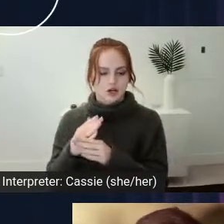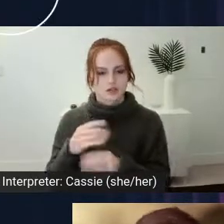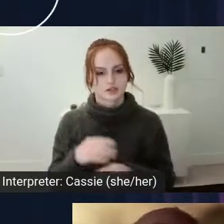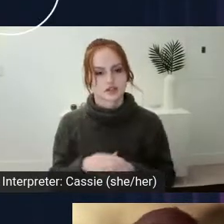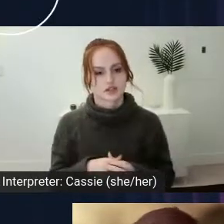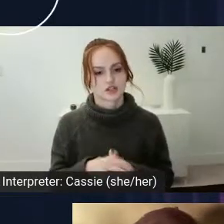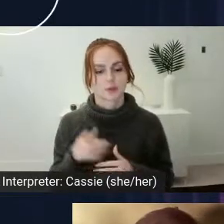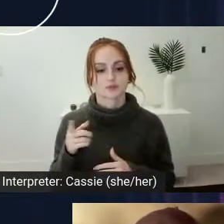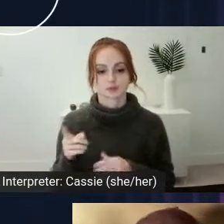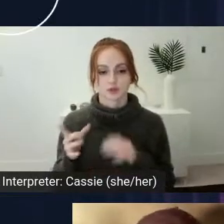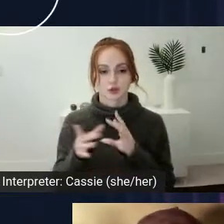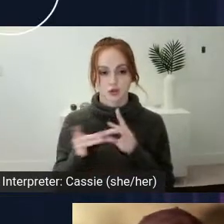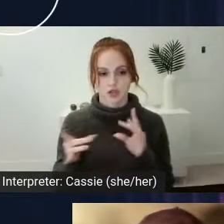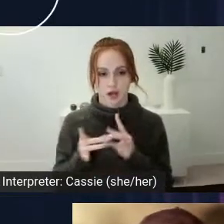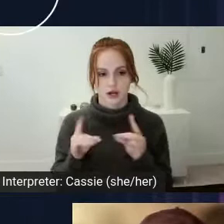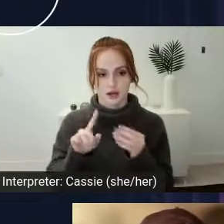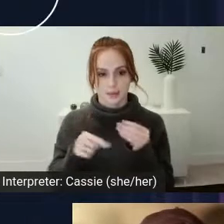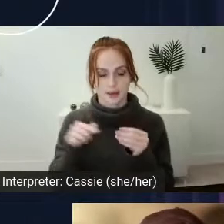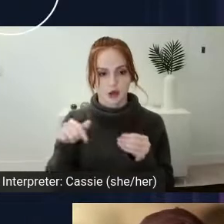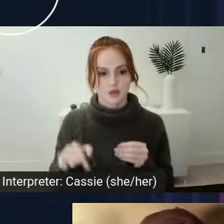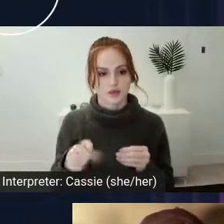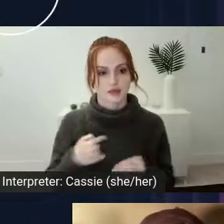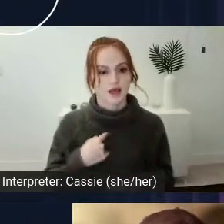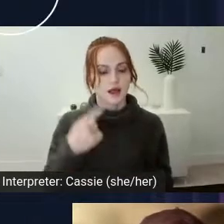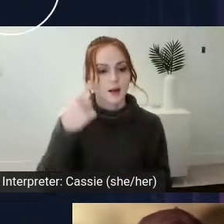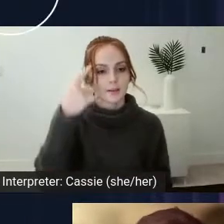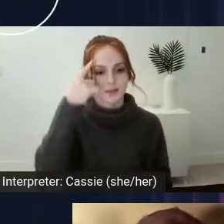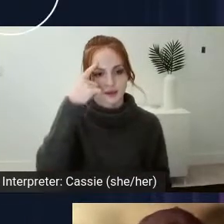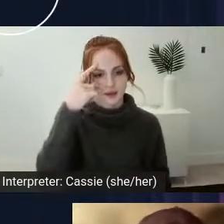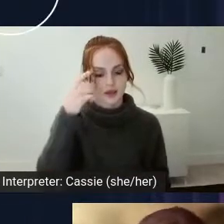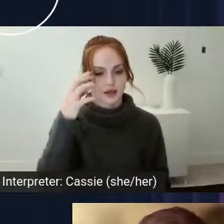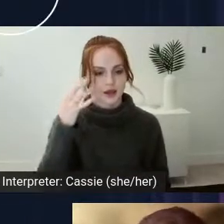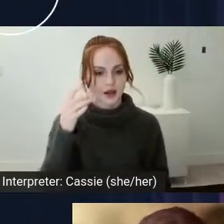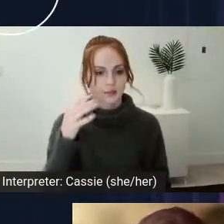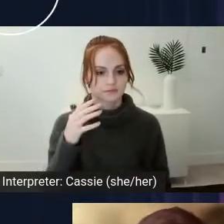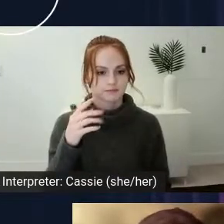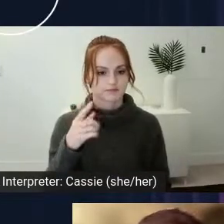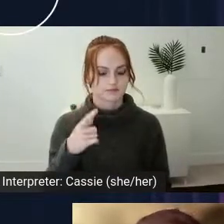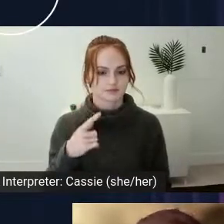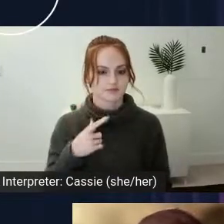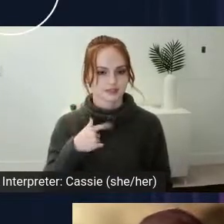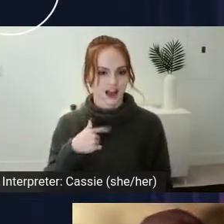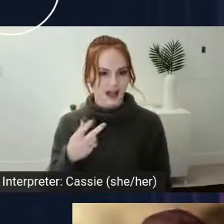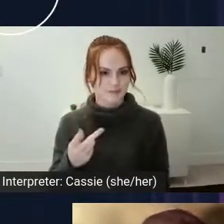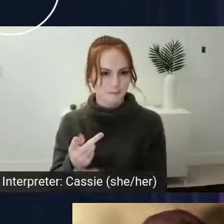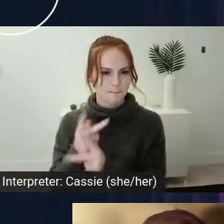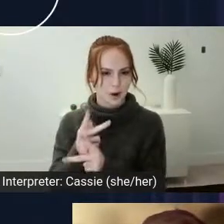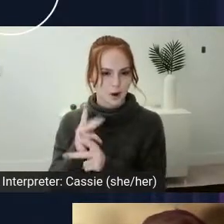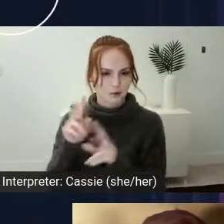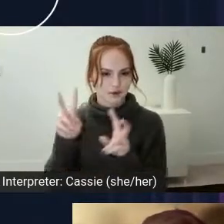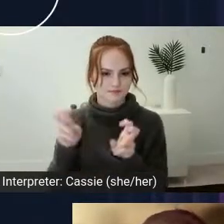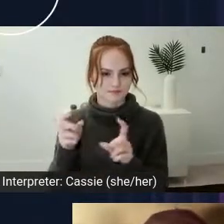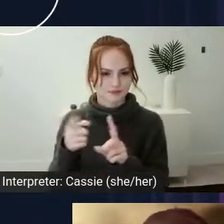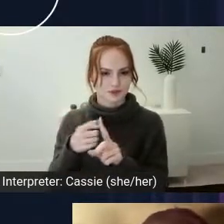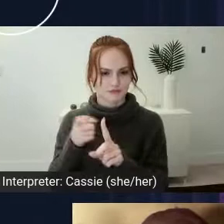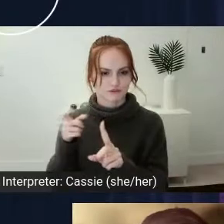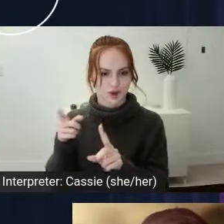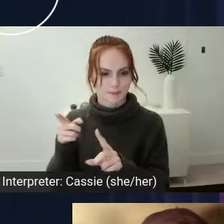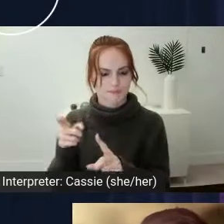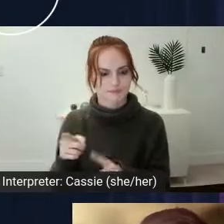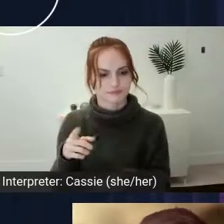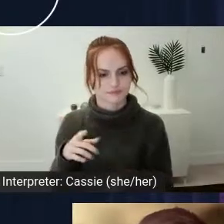So as you're talking about this, I'm thinking of I'm borrowing from the work of Alok Vaid